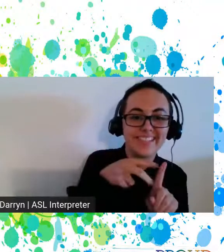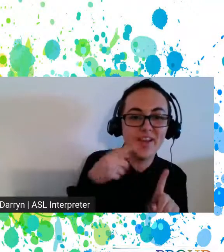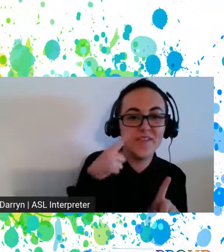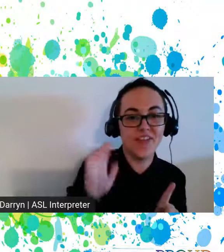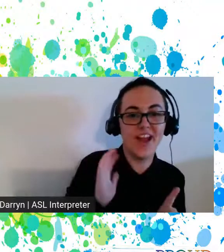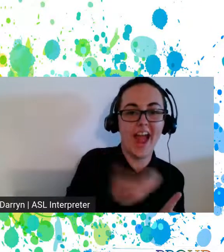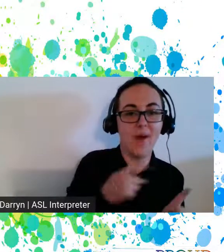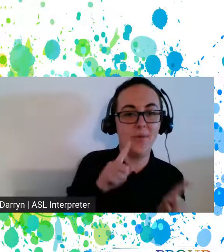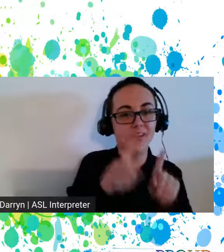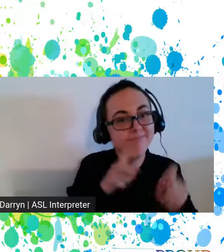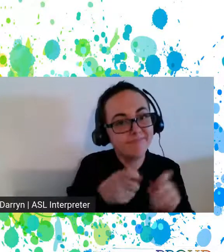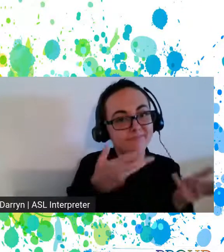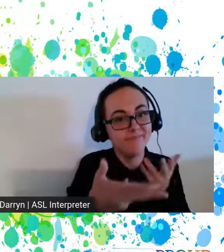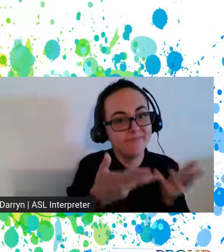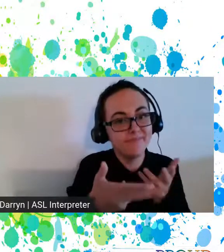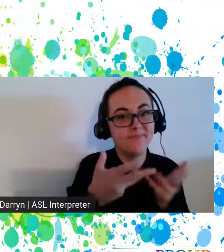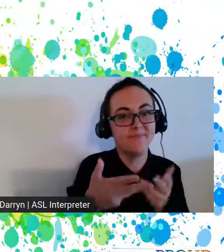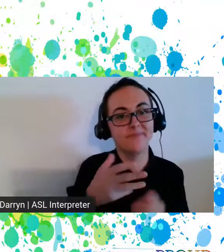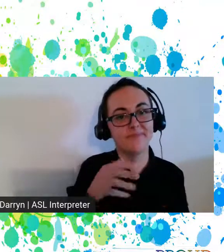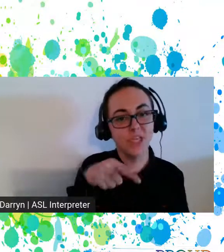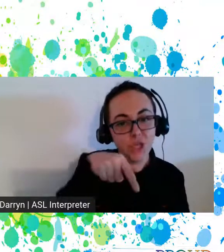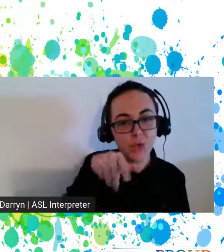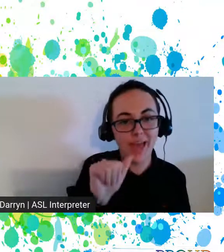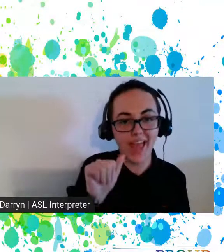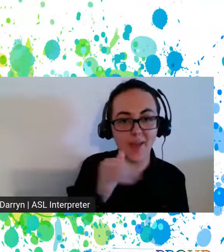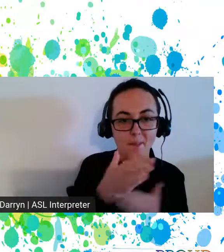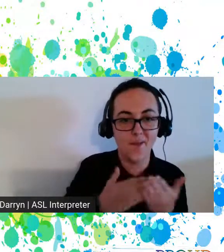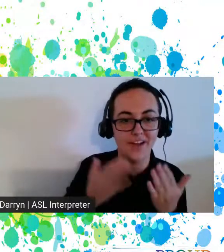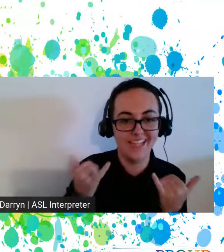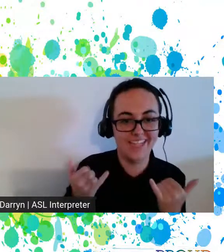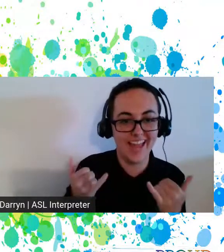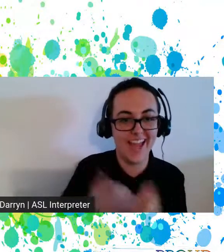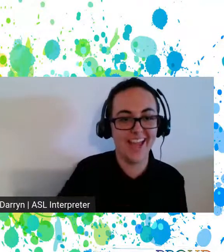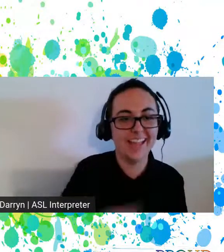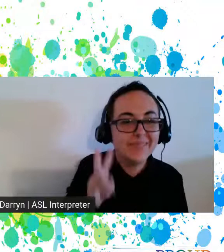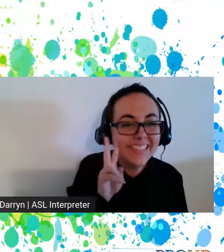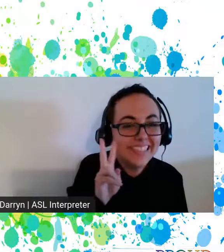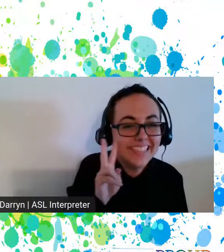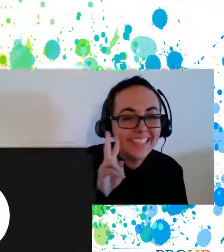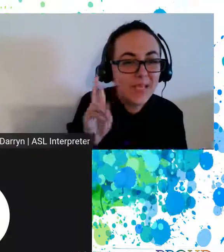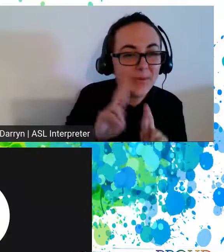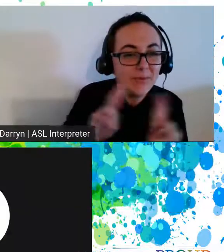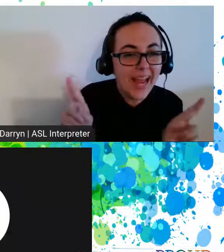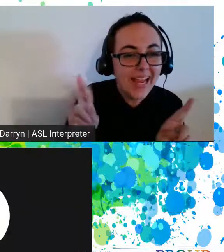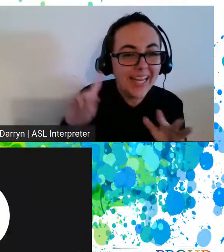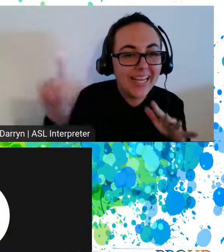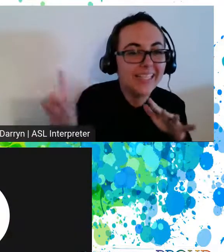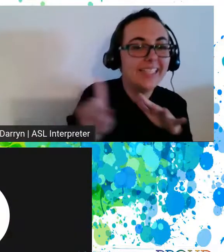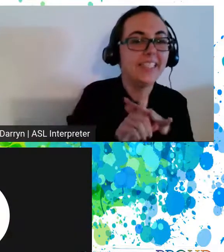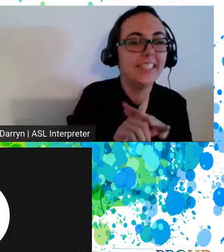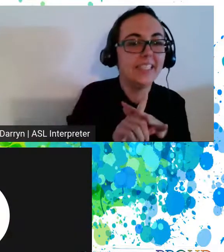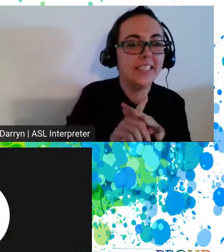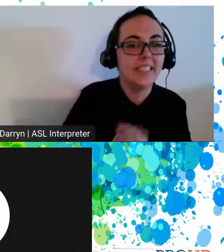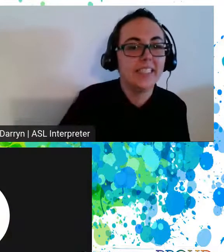Q&A today. Let's see if Larry is ready to come on up.